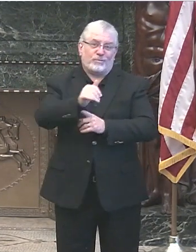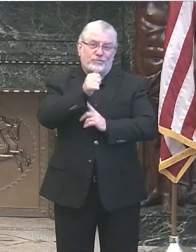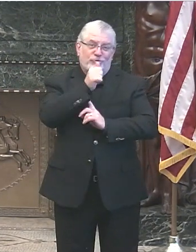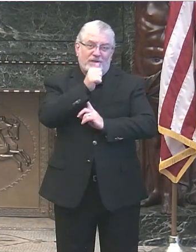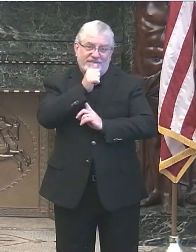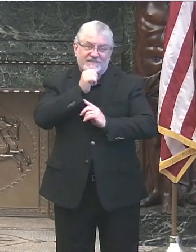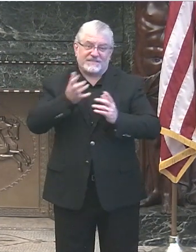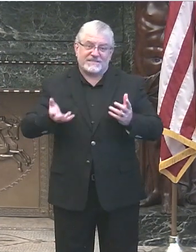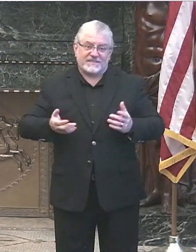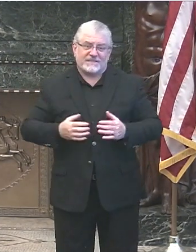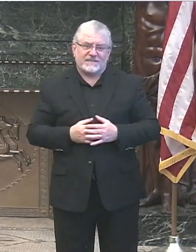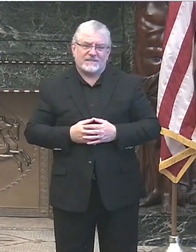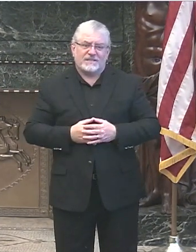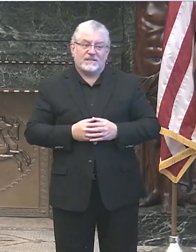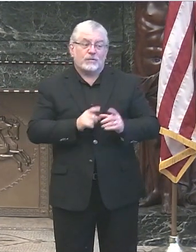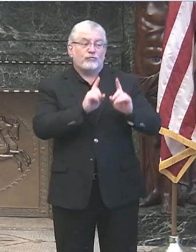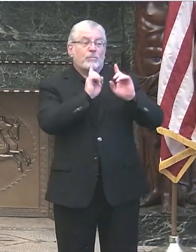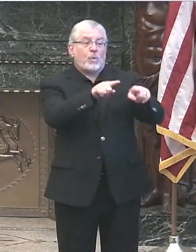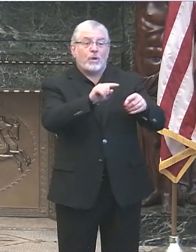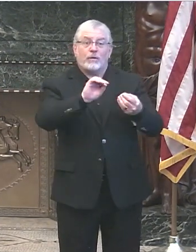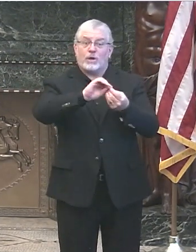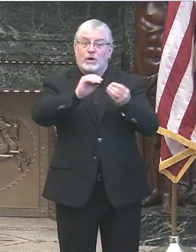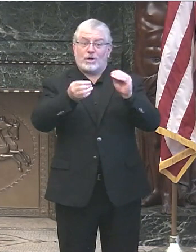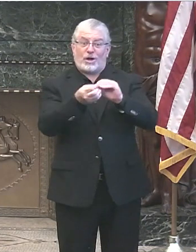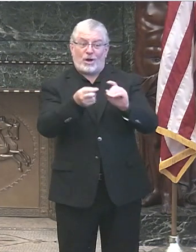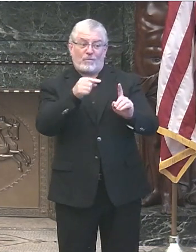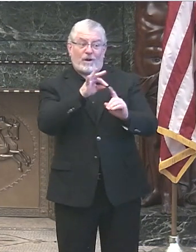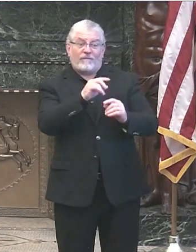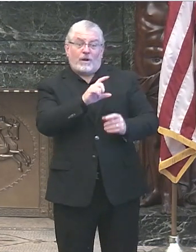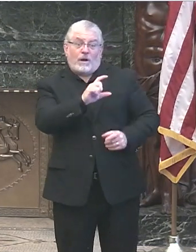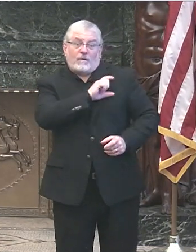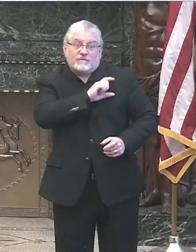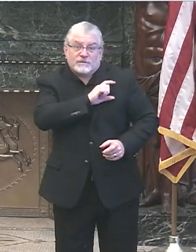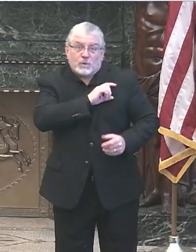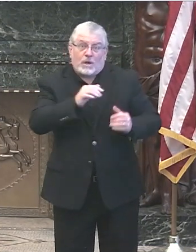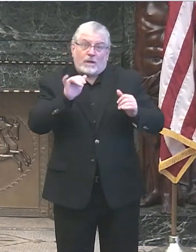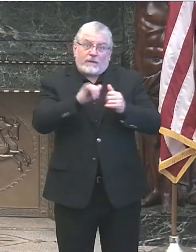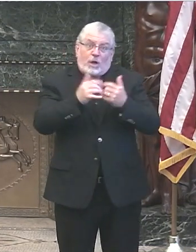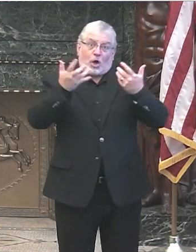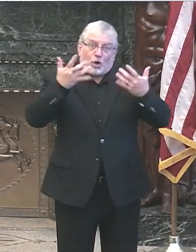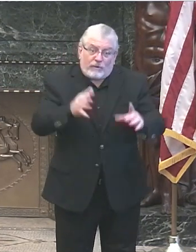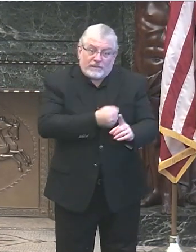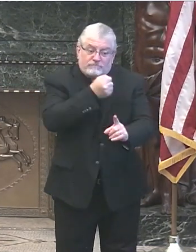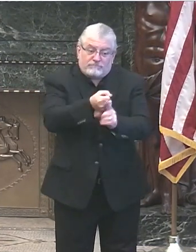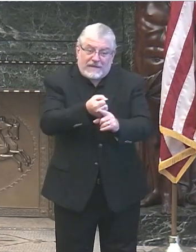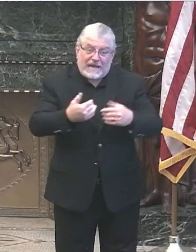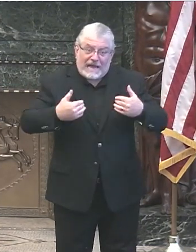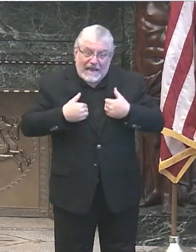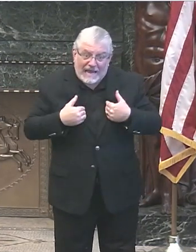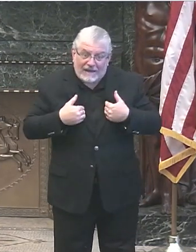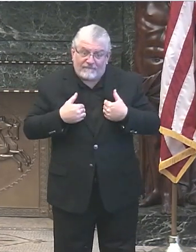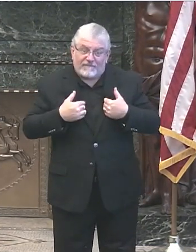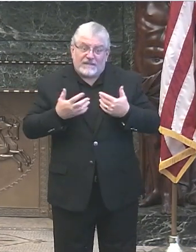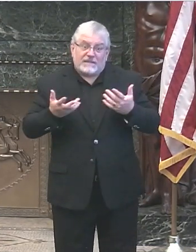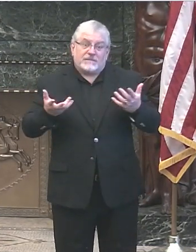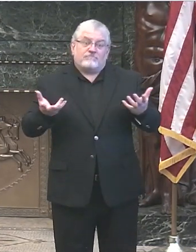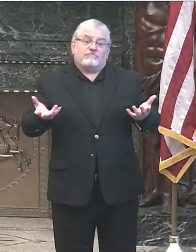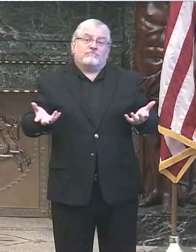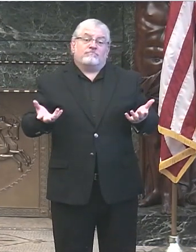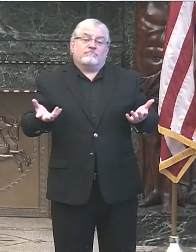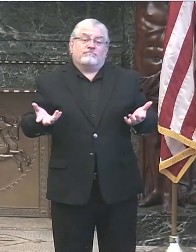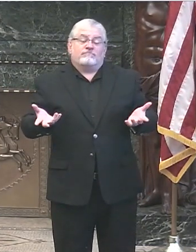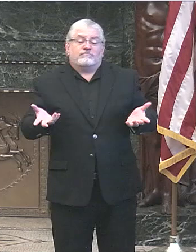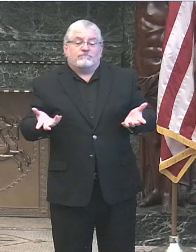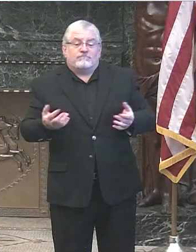police officers with this infection, some of you would want to know what unit they were in. If we reported the number of firefighters with